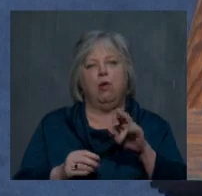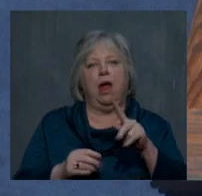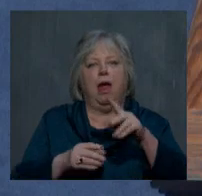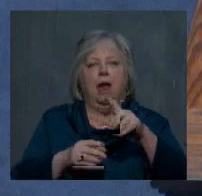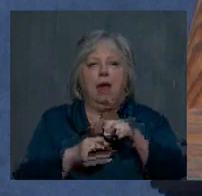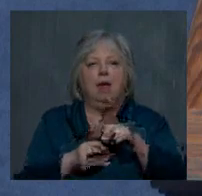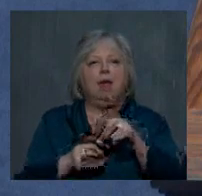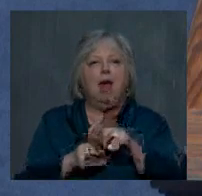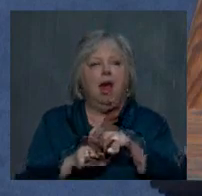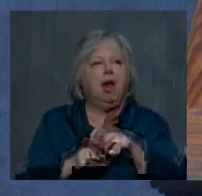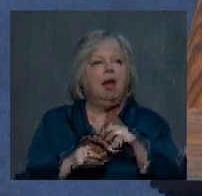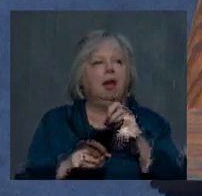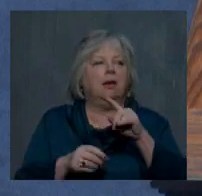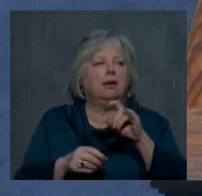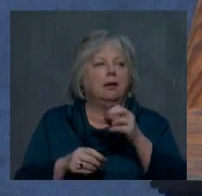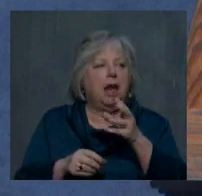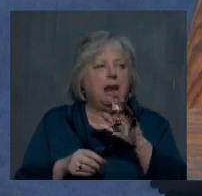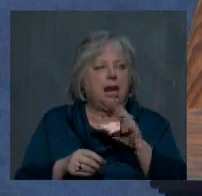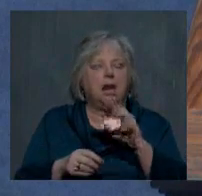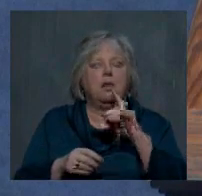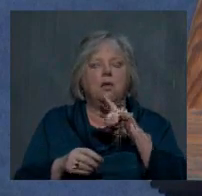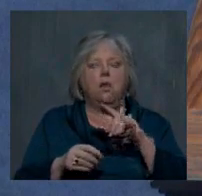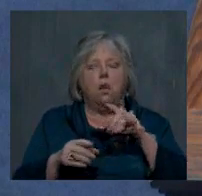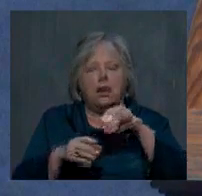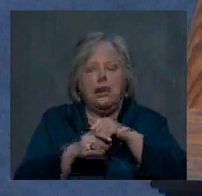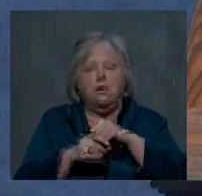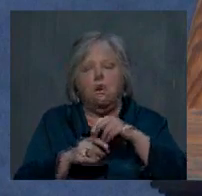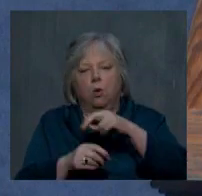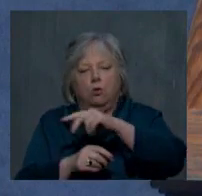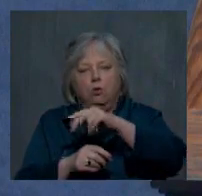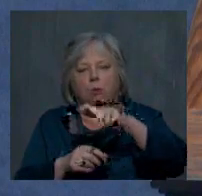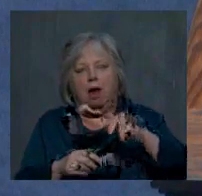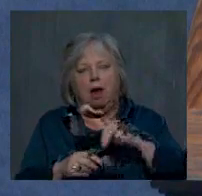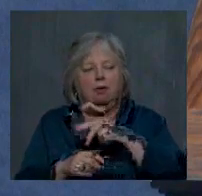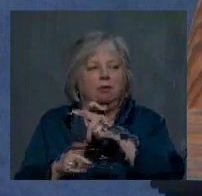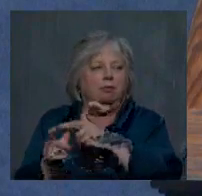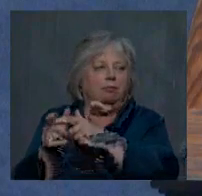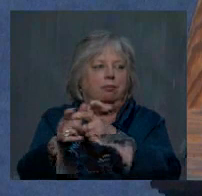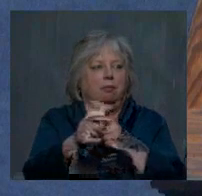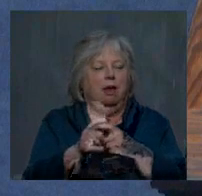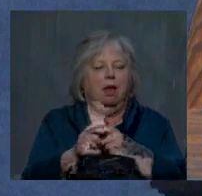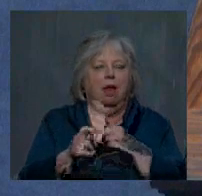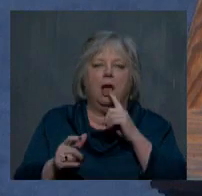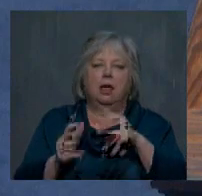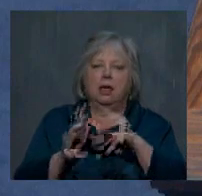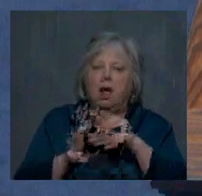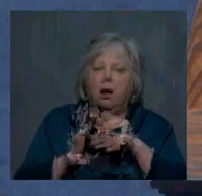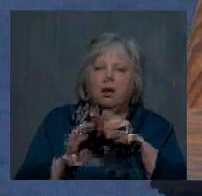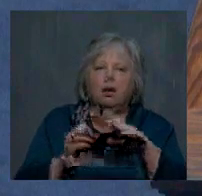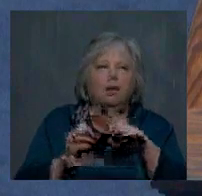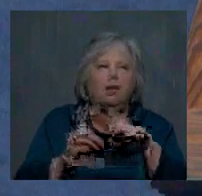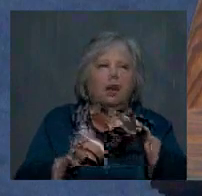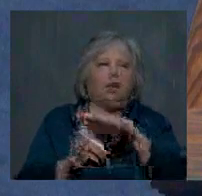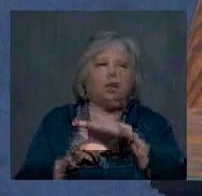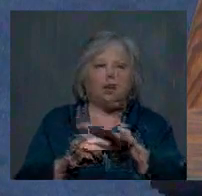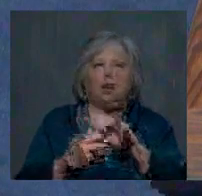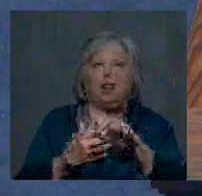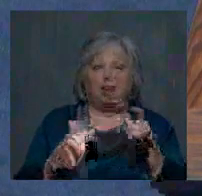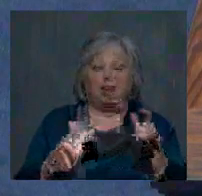events, soccer fields, baseball fields, hold athletic. I know that's a big